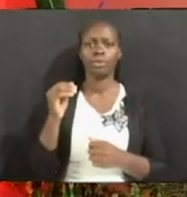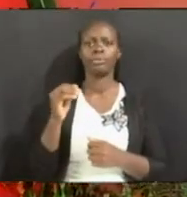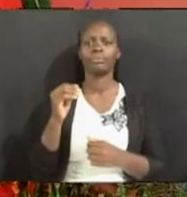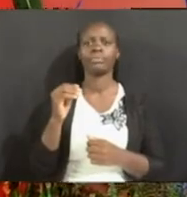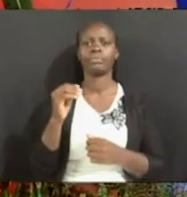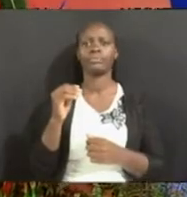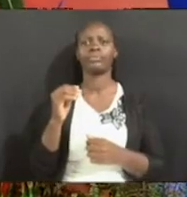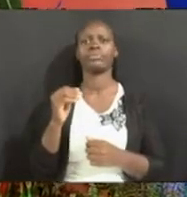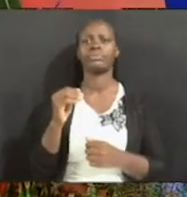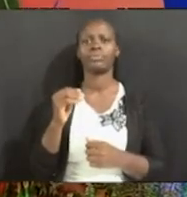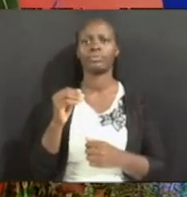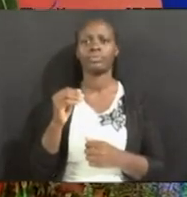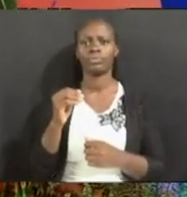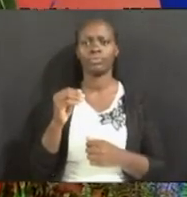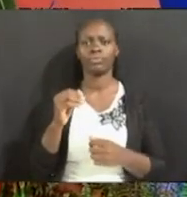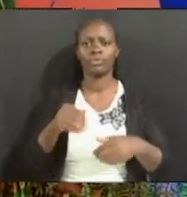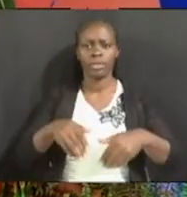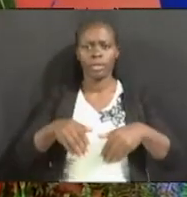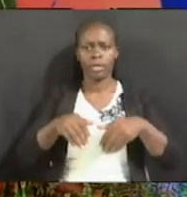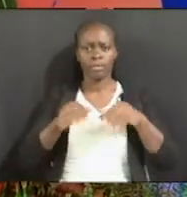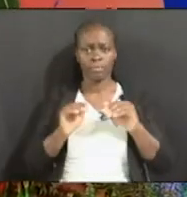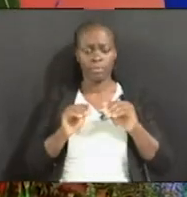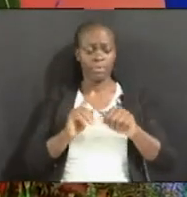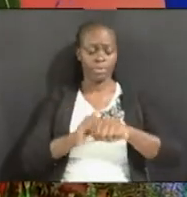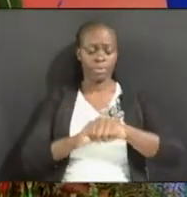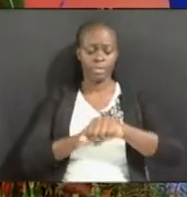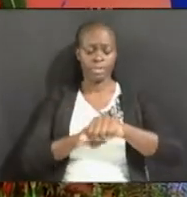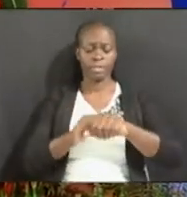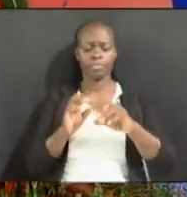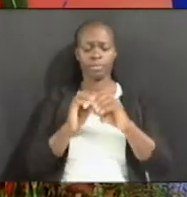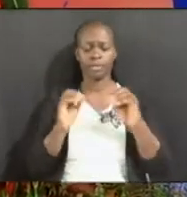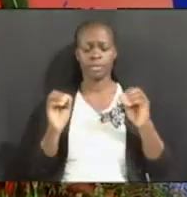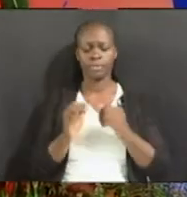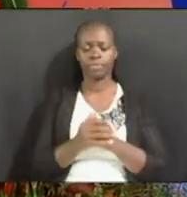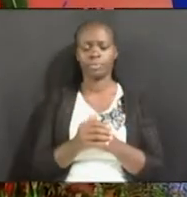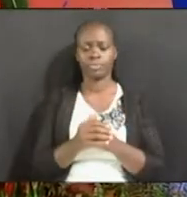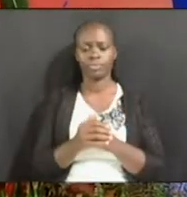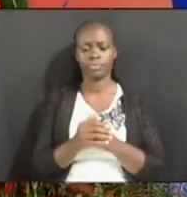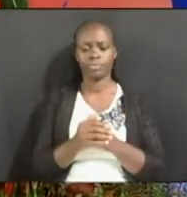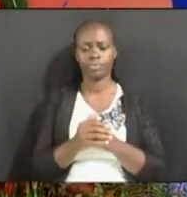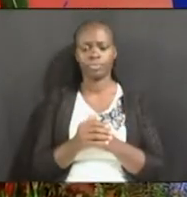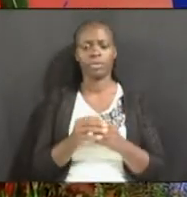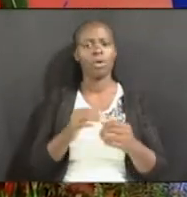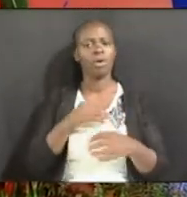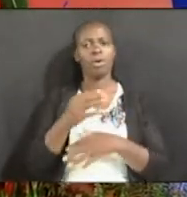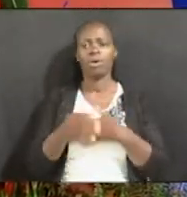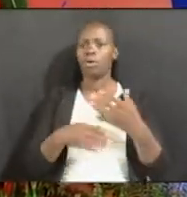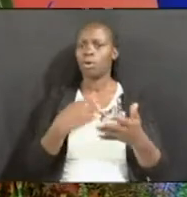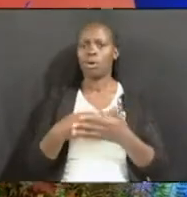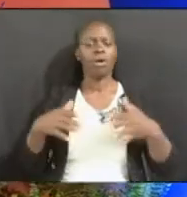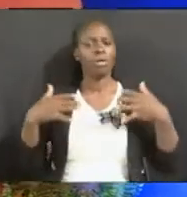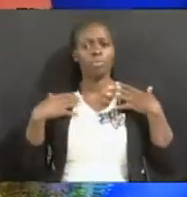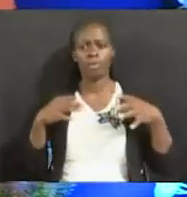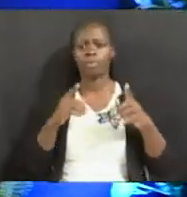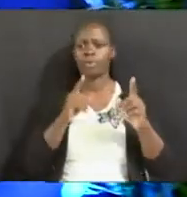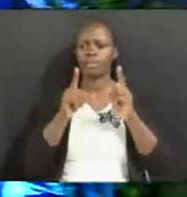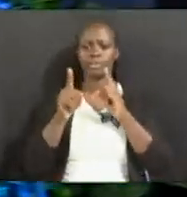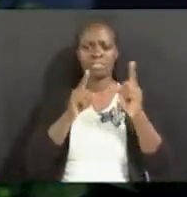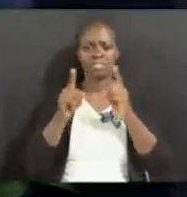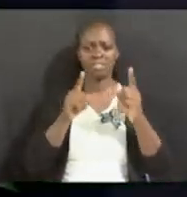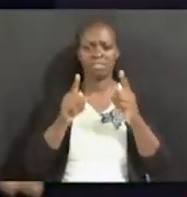pastors. And all these 40 pastors were sponsored by the man who died. And so they said,